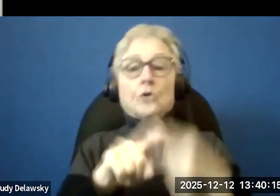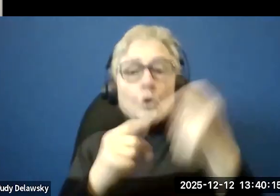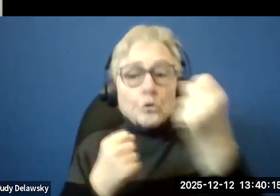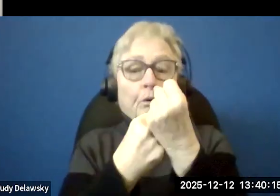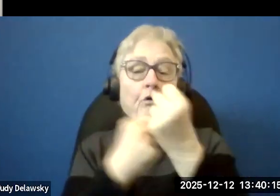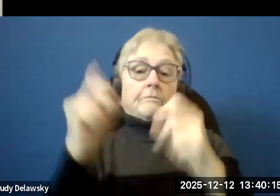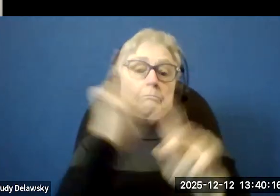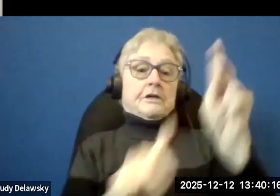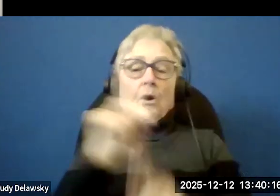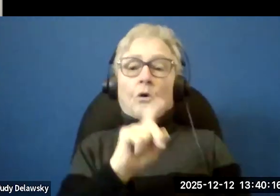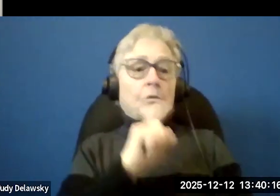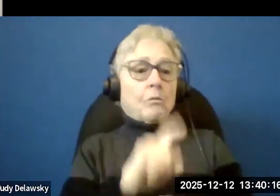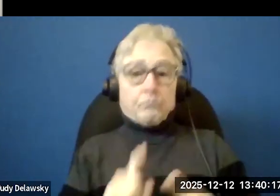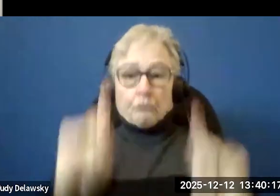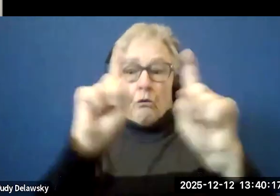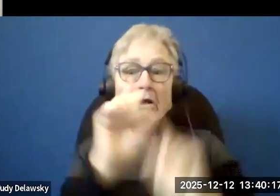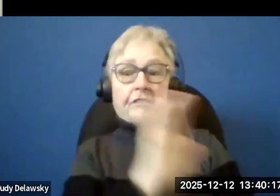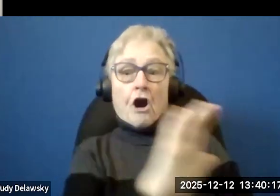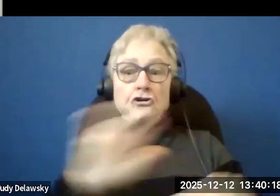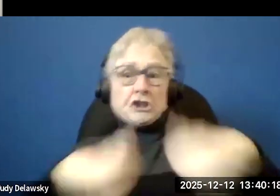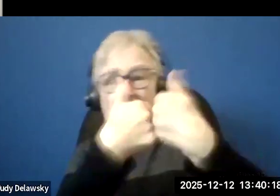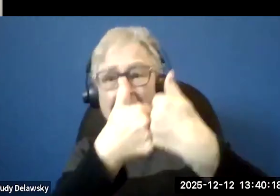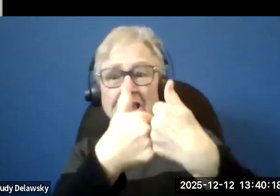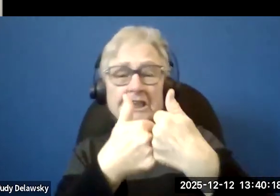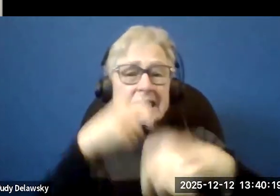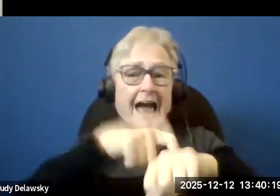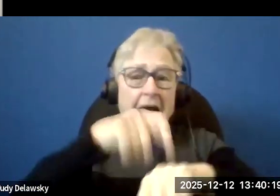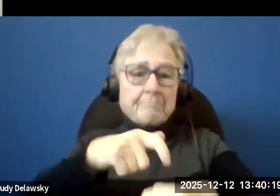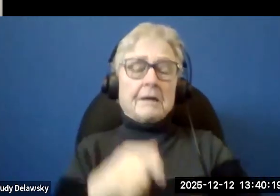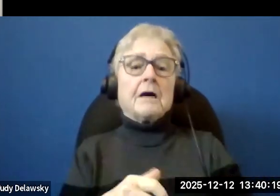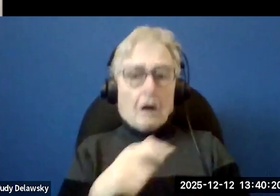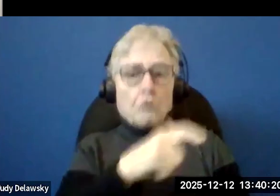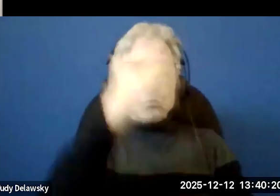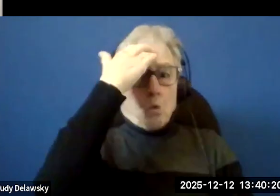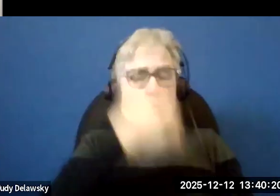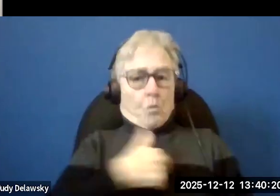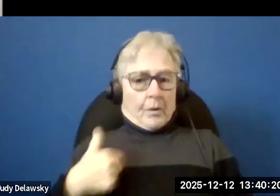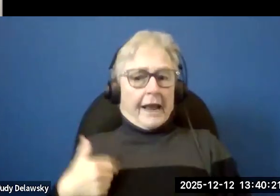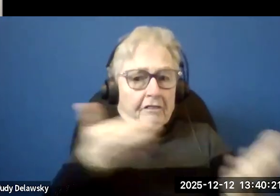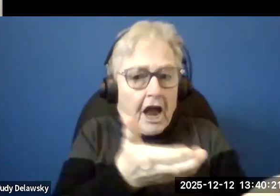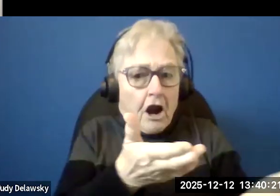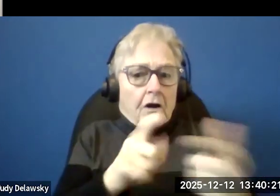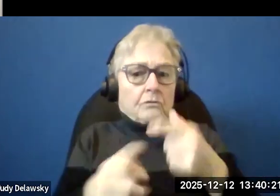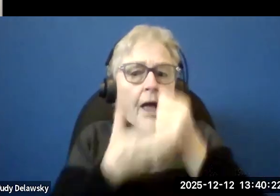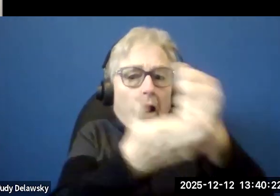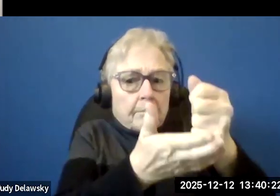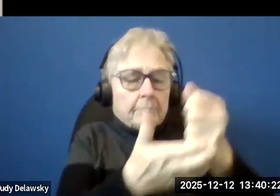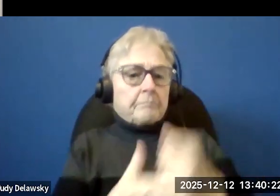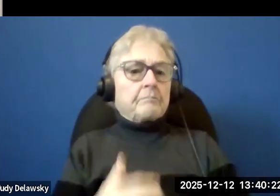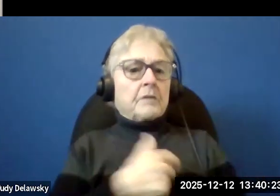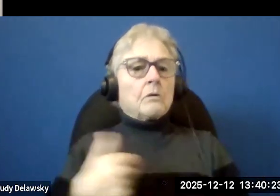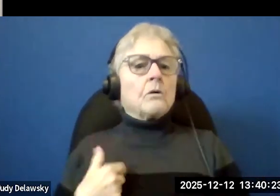people in a really challenging moment and make sure that people know that we're there, and that, we want to